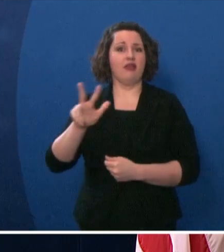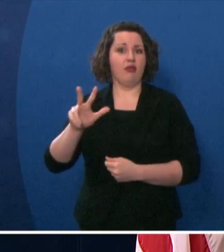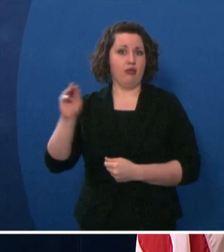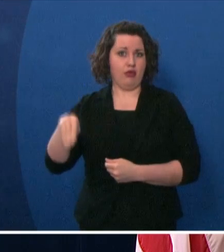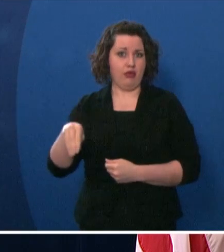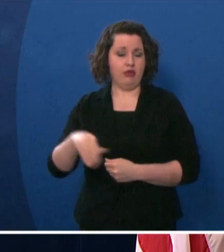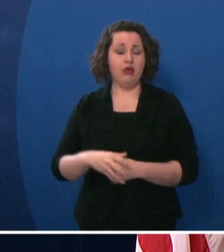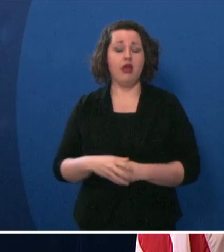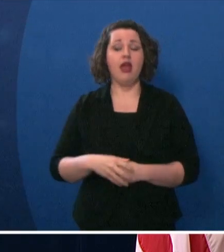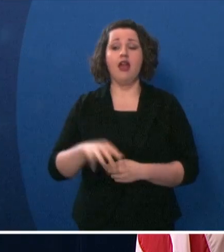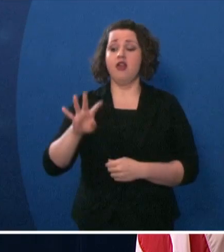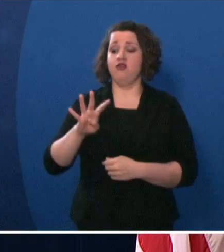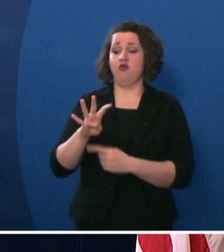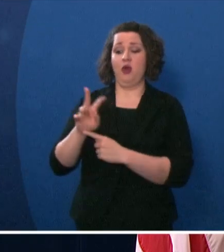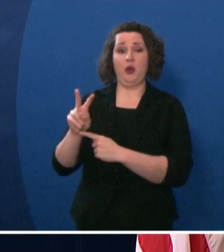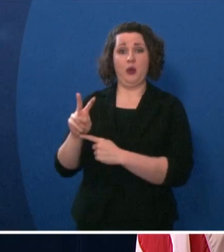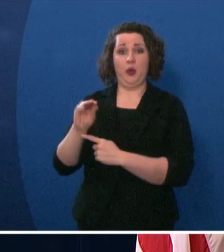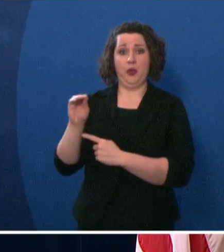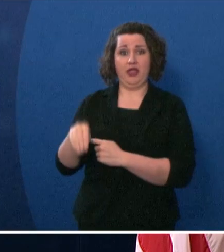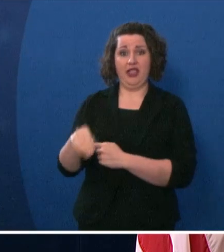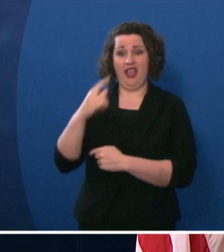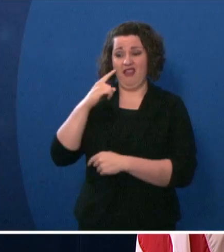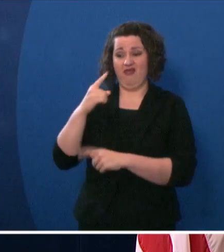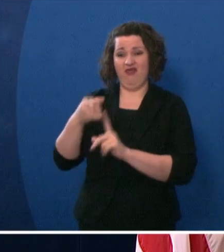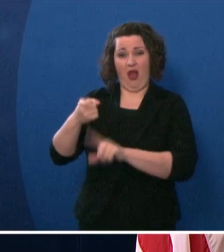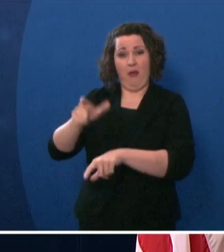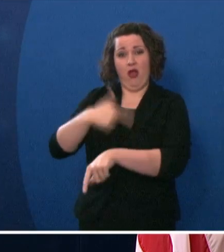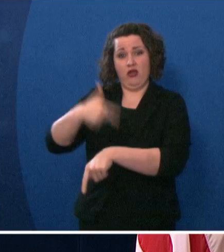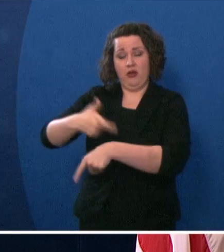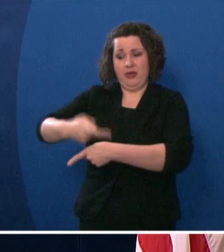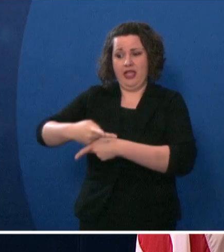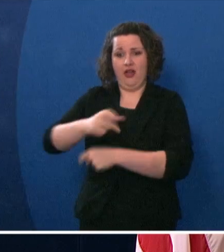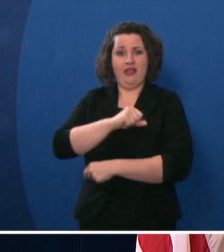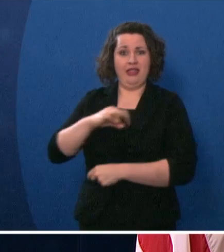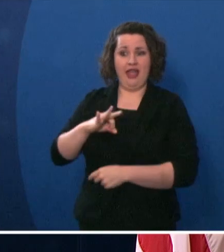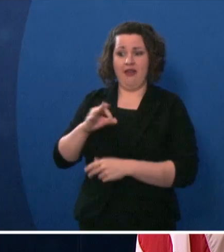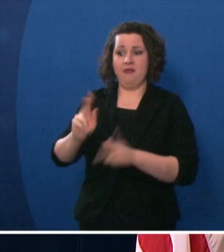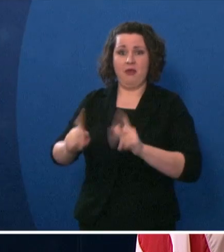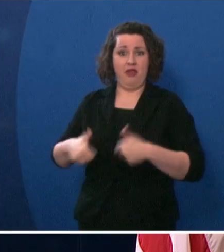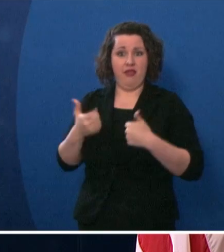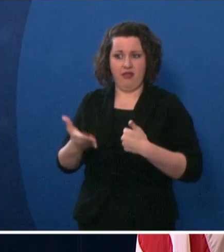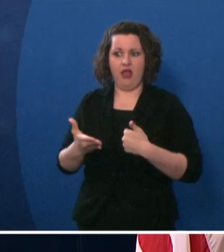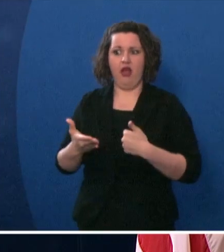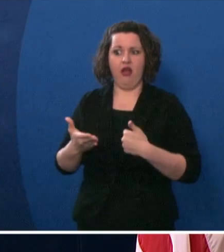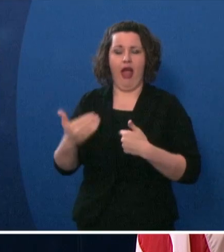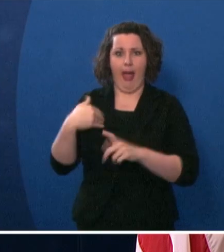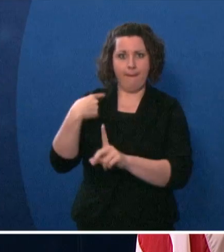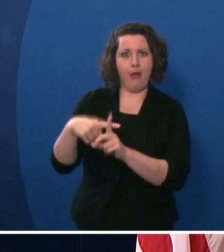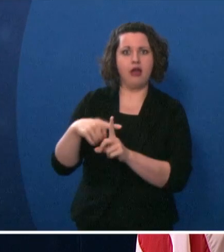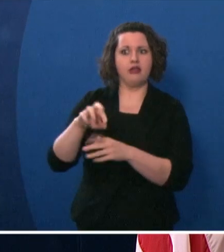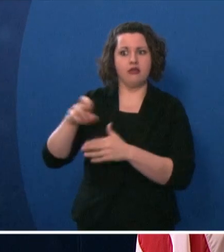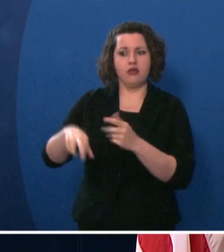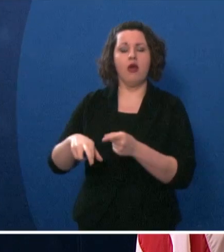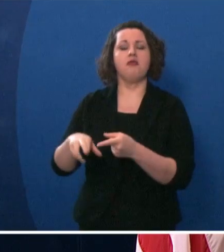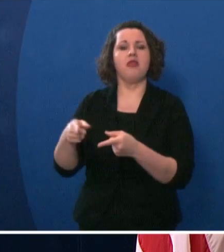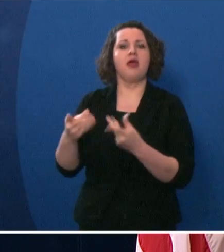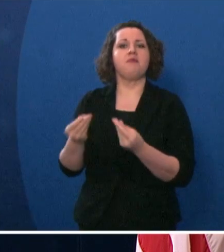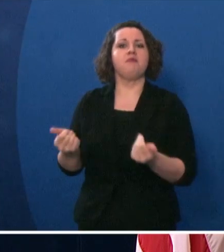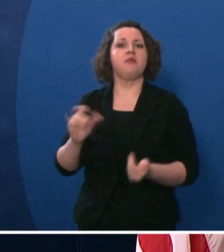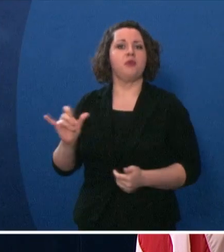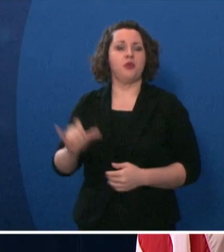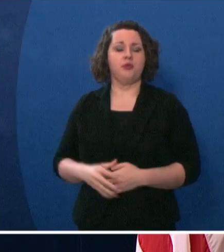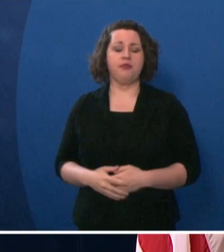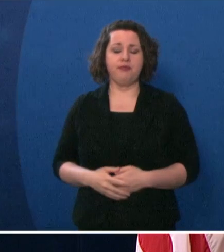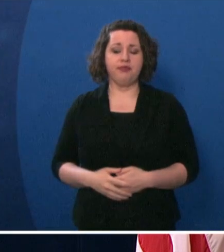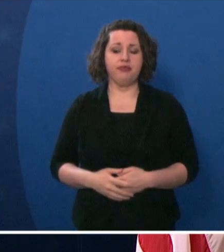And 42% of long-term care staff and residents who tested positive have also recovered from the virus.